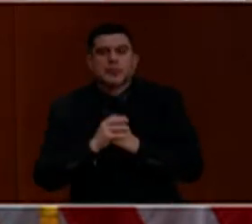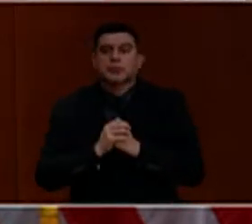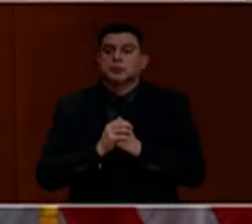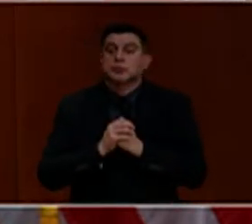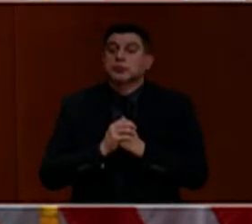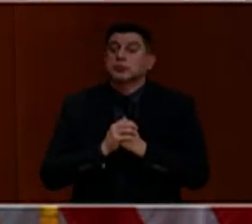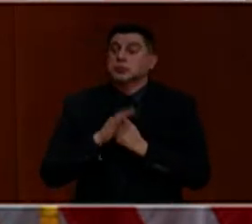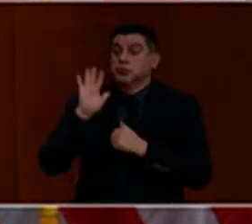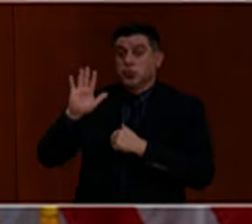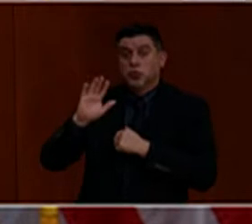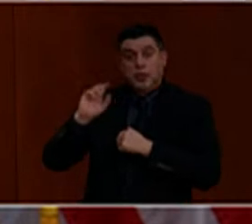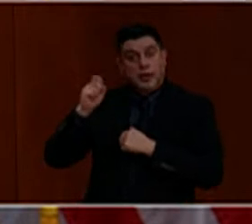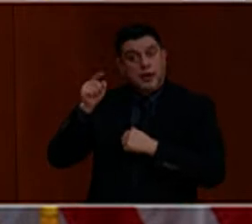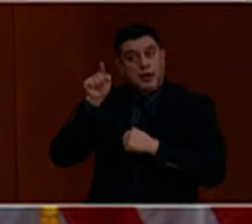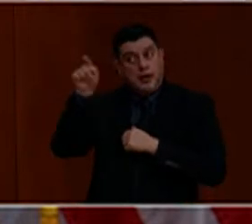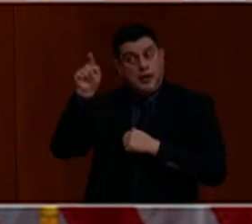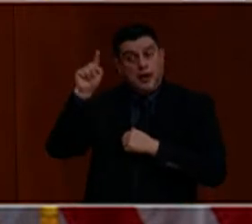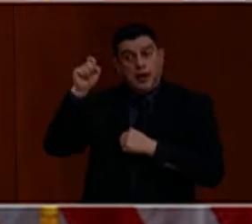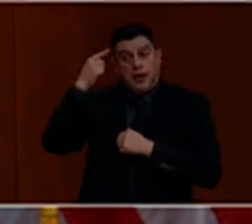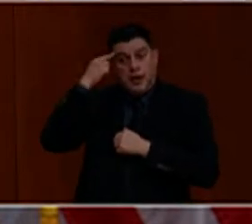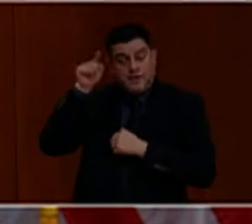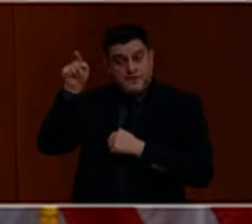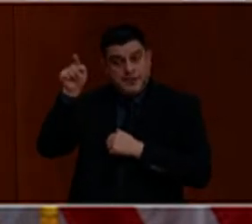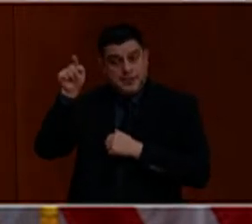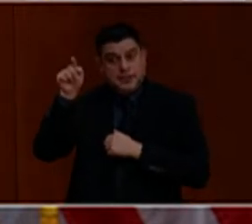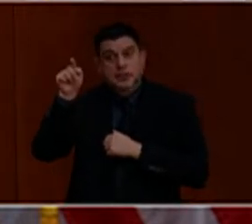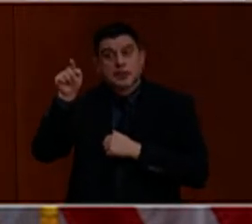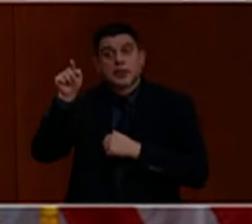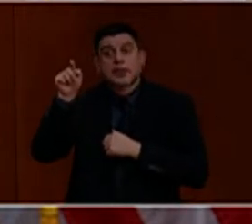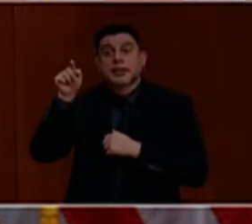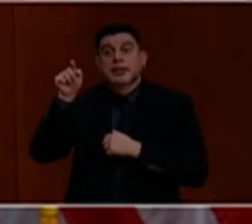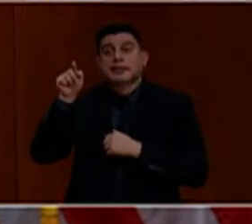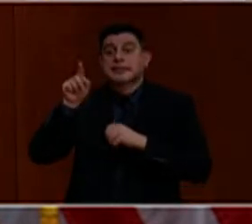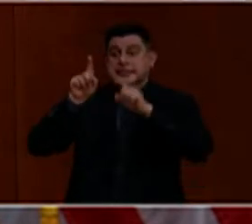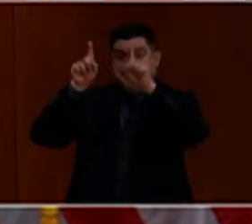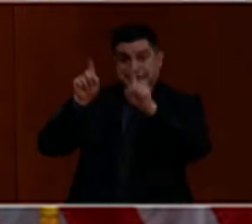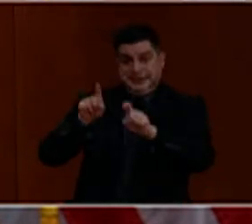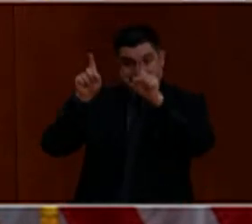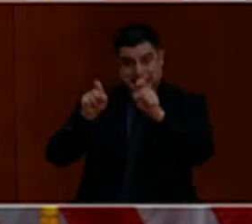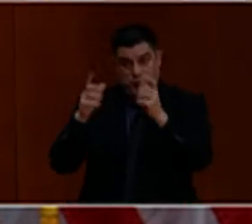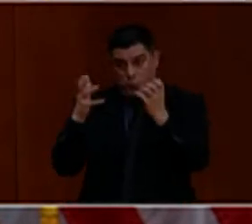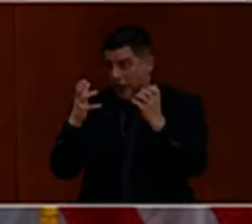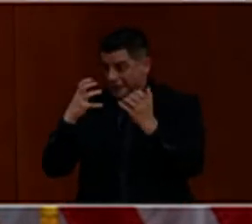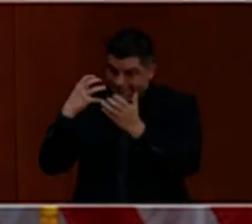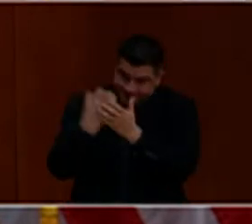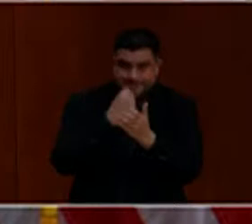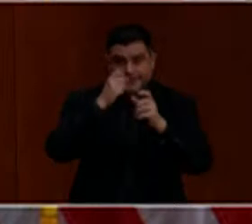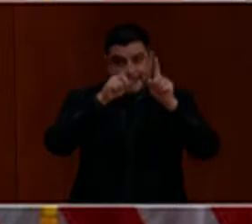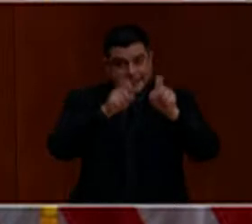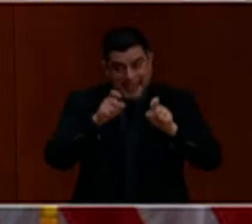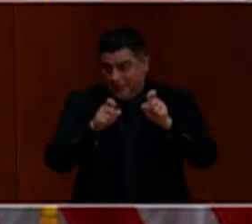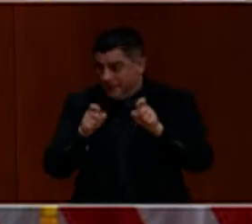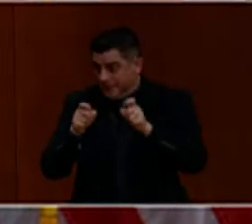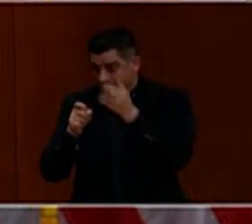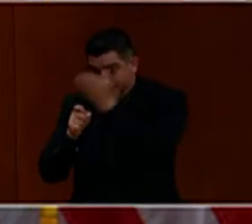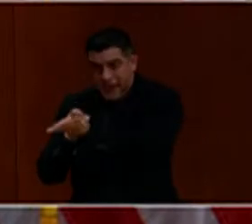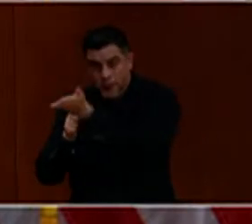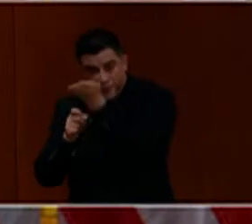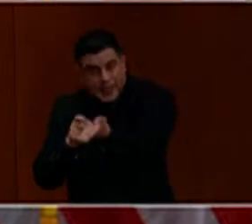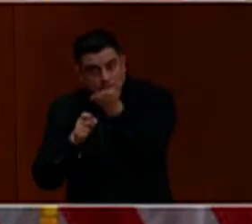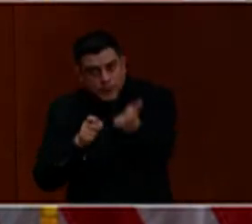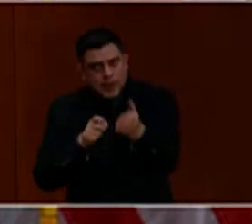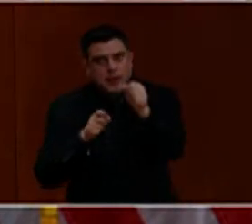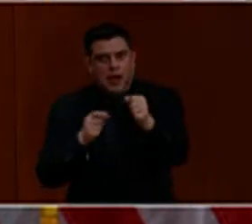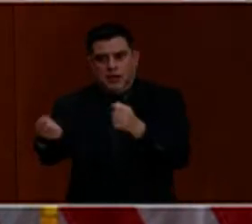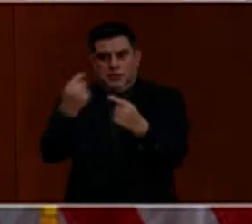to, I think, about 5,000 nursing homes. So obviously we have over 4,000 facilities in Florida, so that's not going to